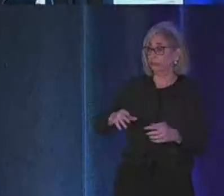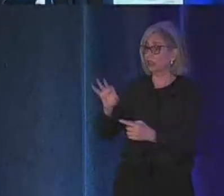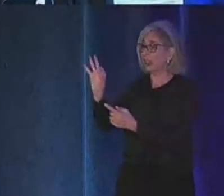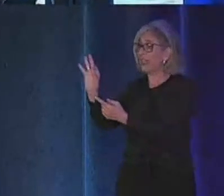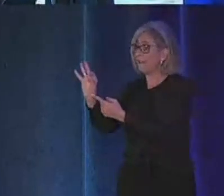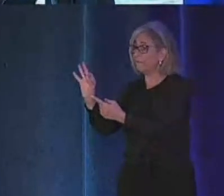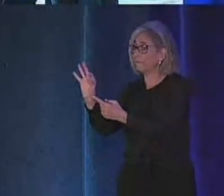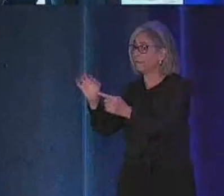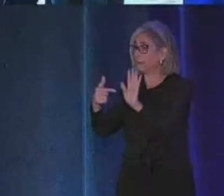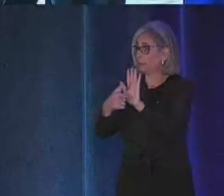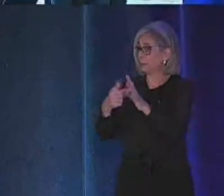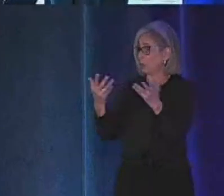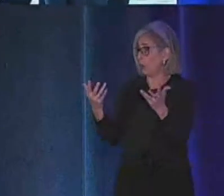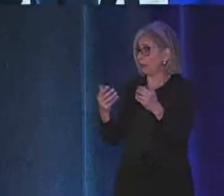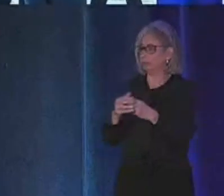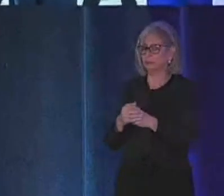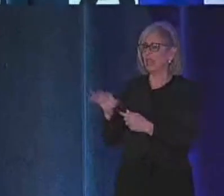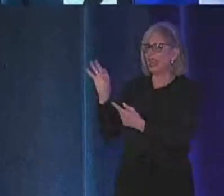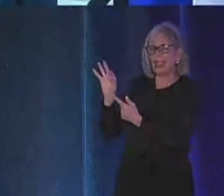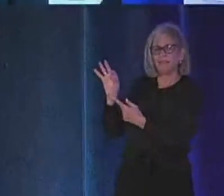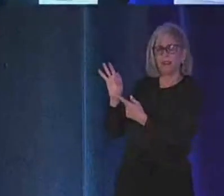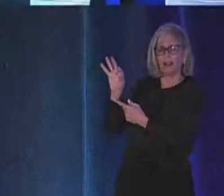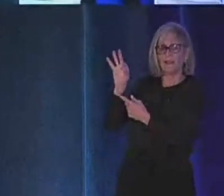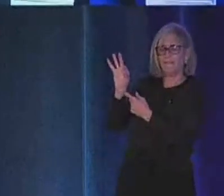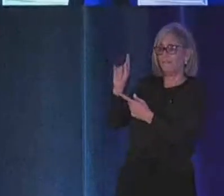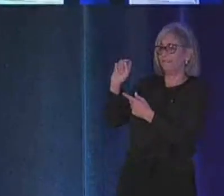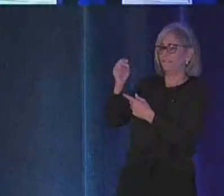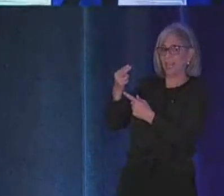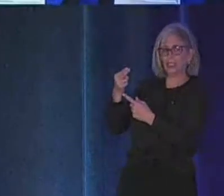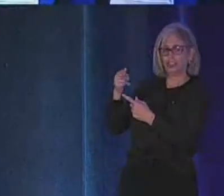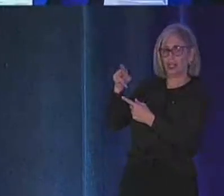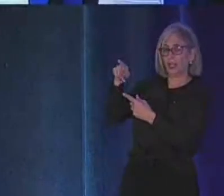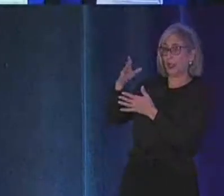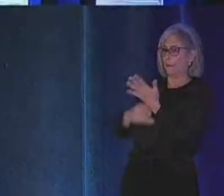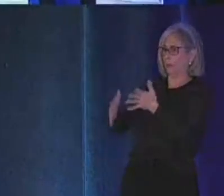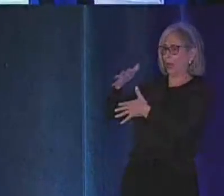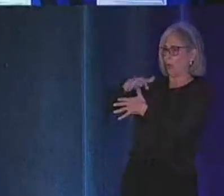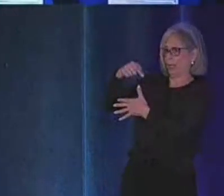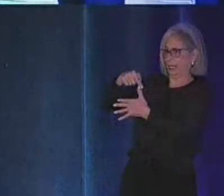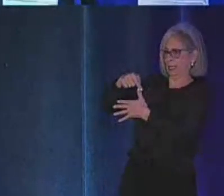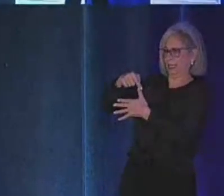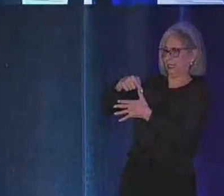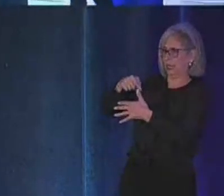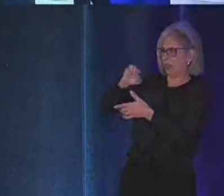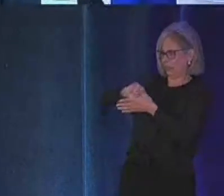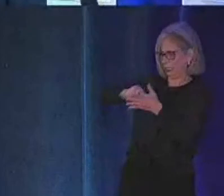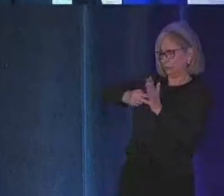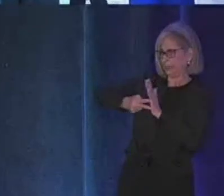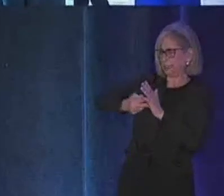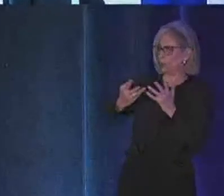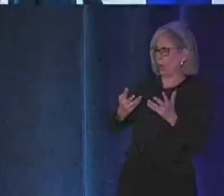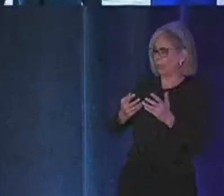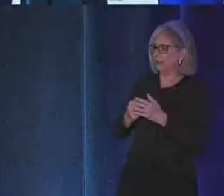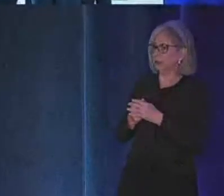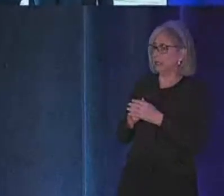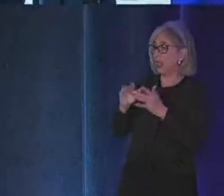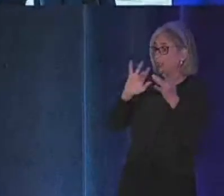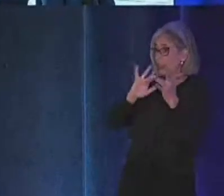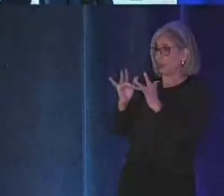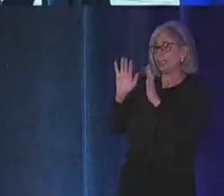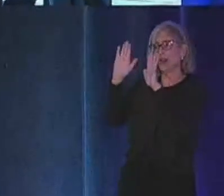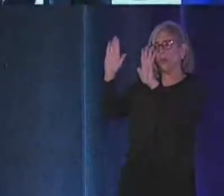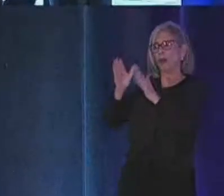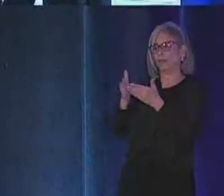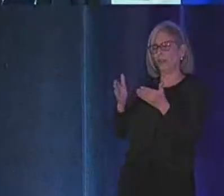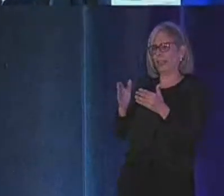Let's talk about F. F is going to stand for fetch priority. So in this case, the internet is a wonderful